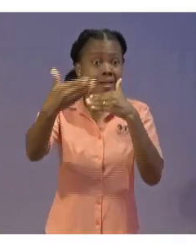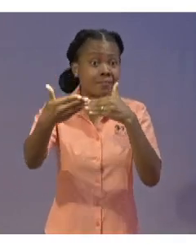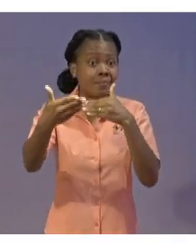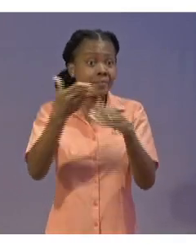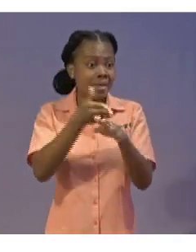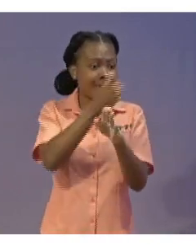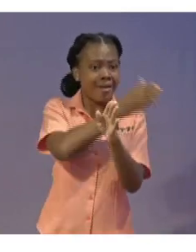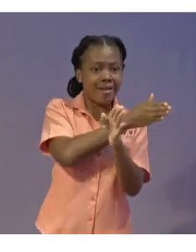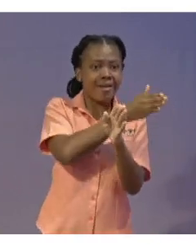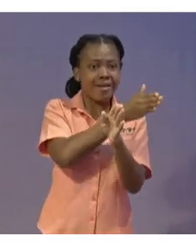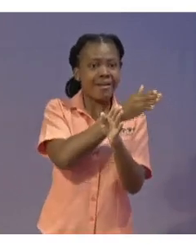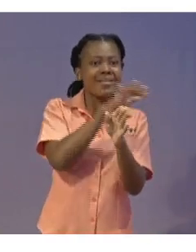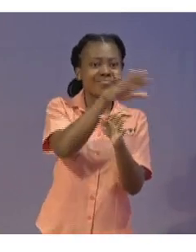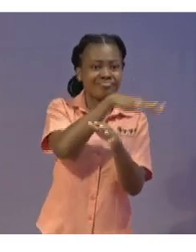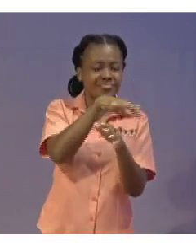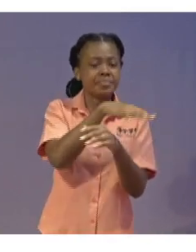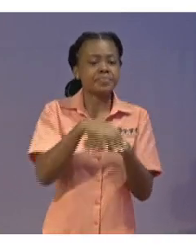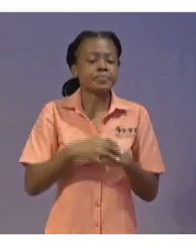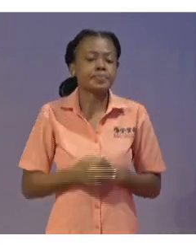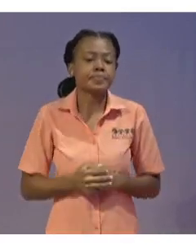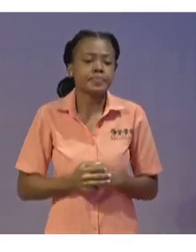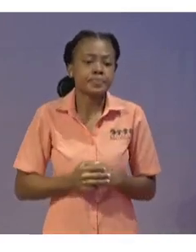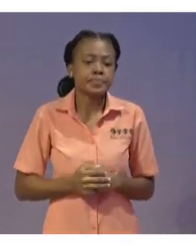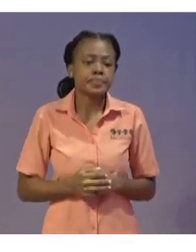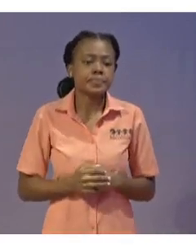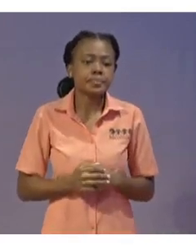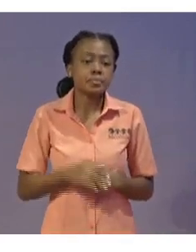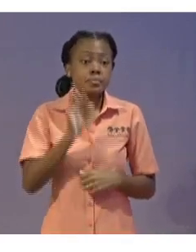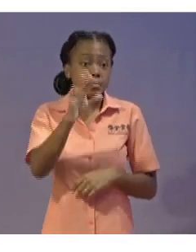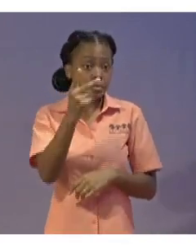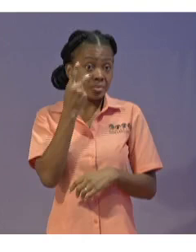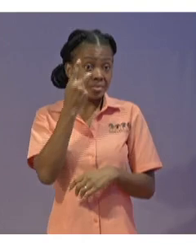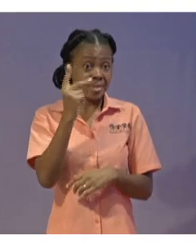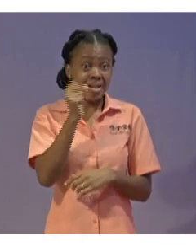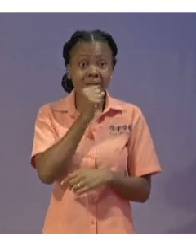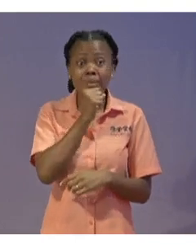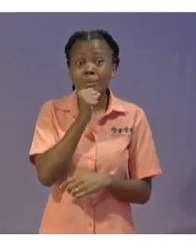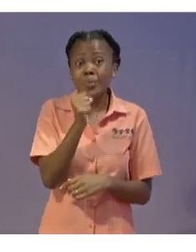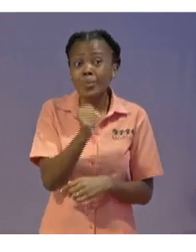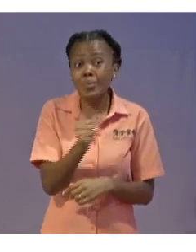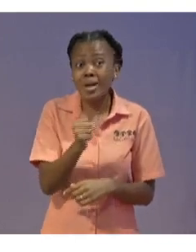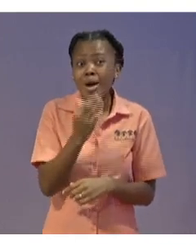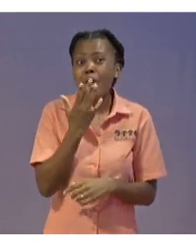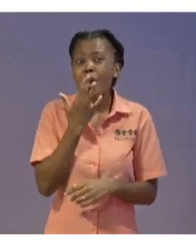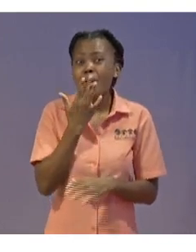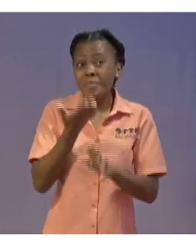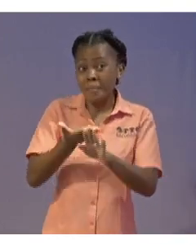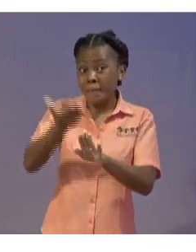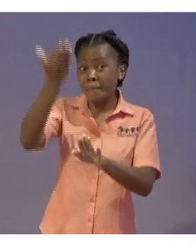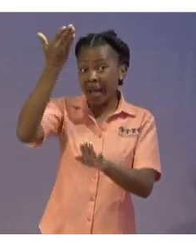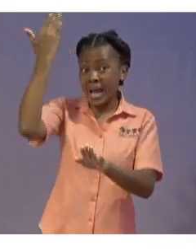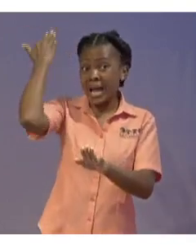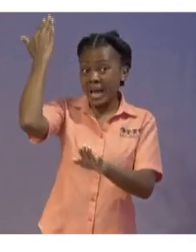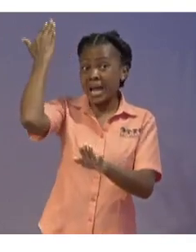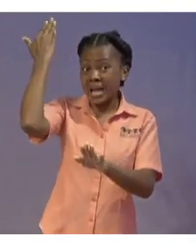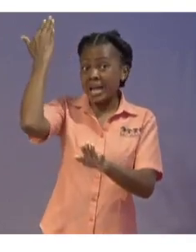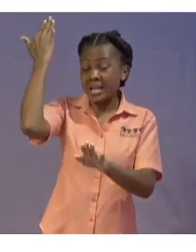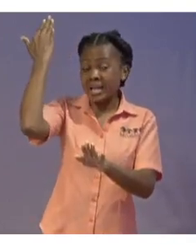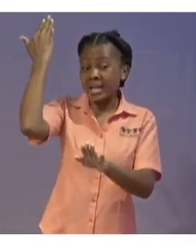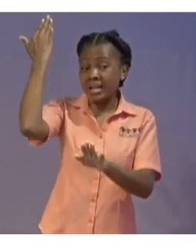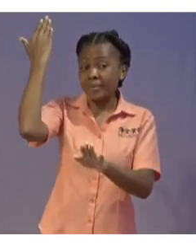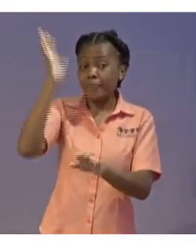still remains high. That's the salmon area to the back, and that is really a representation of the sampling